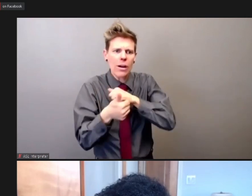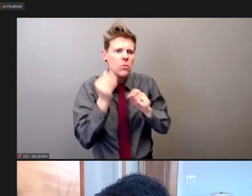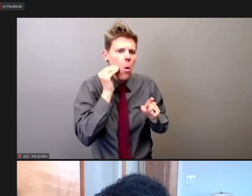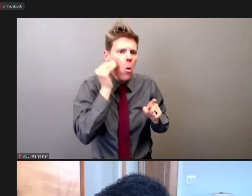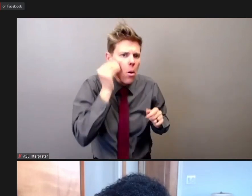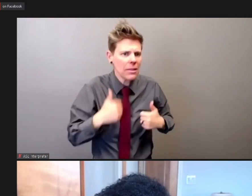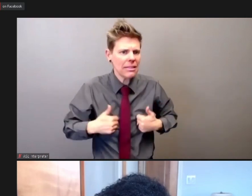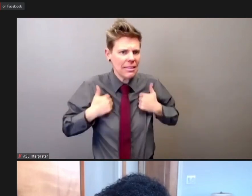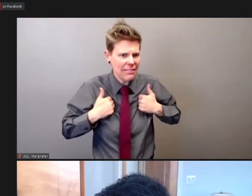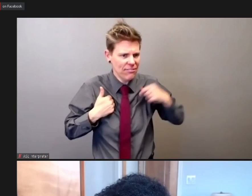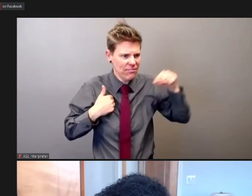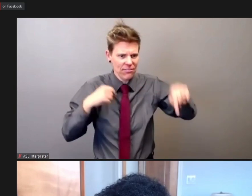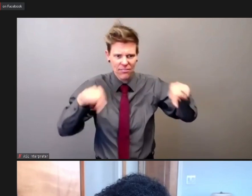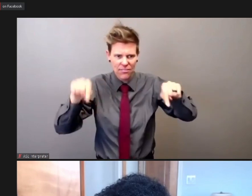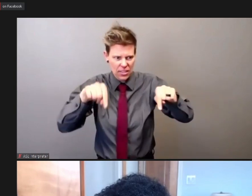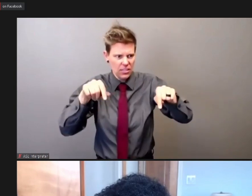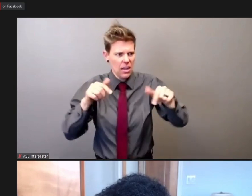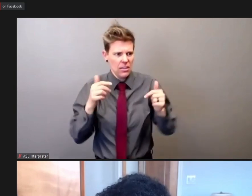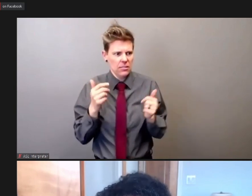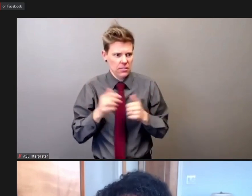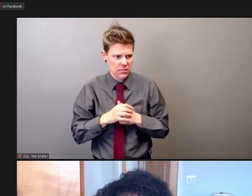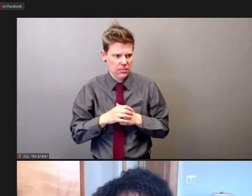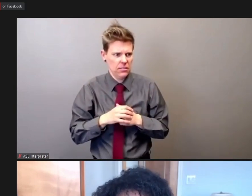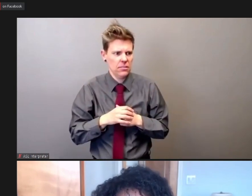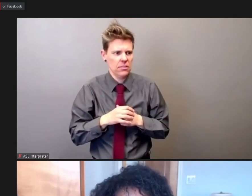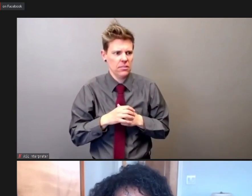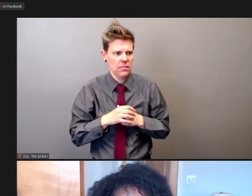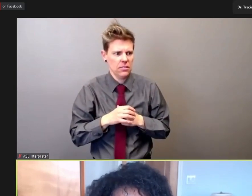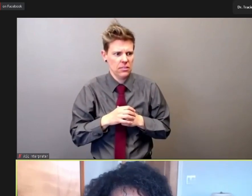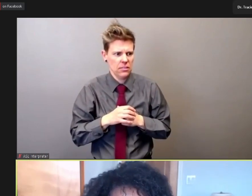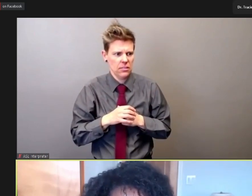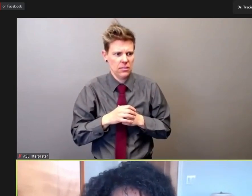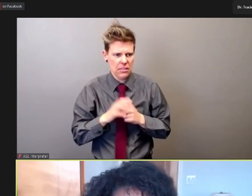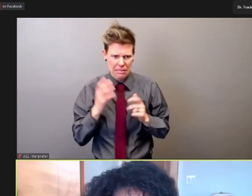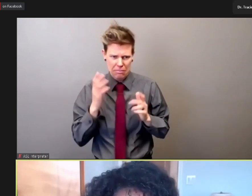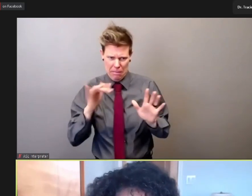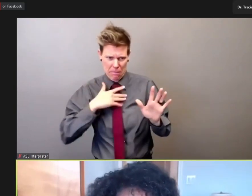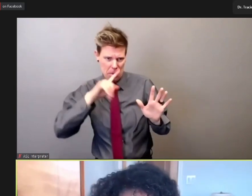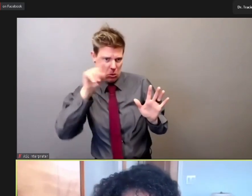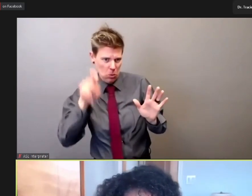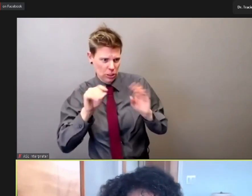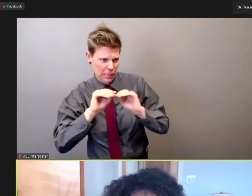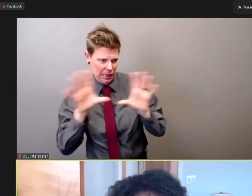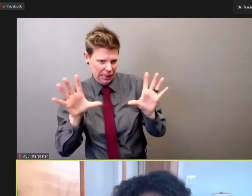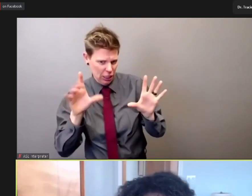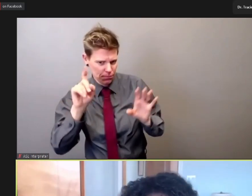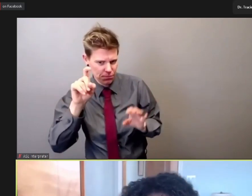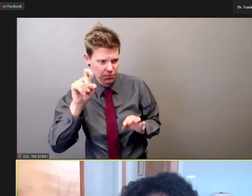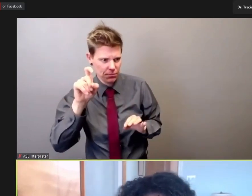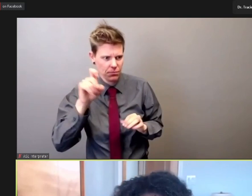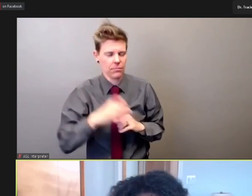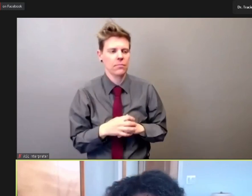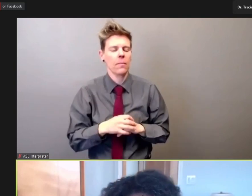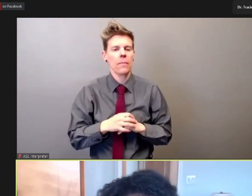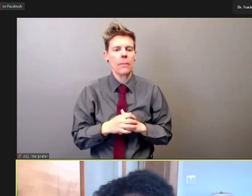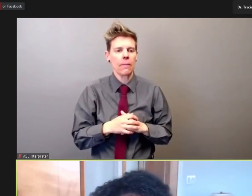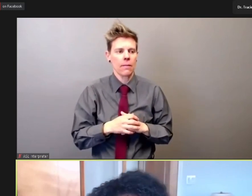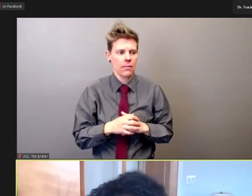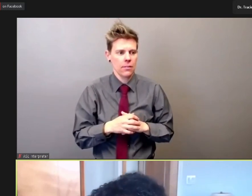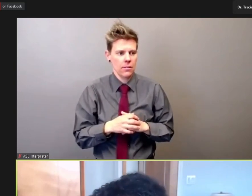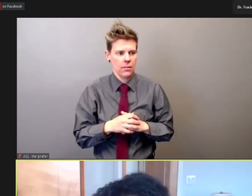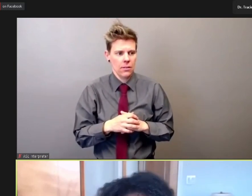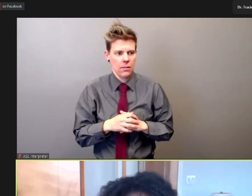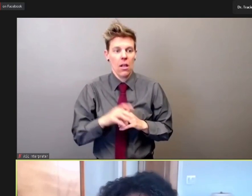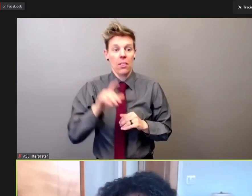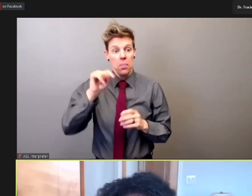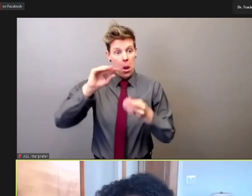opposed to where they are receiving the vaccination. Does that make sense? Yes, thank you, Chris. So absolutely, we reviewed the data and looked more